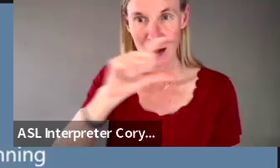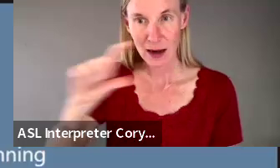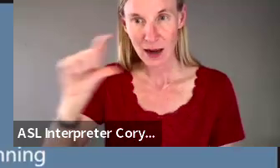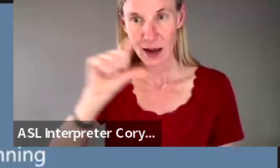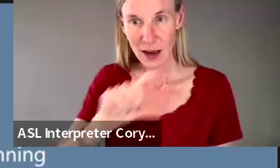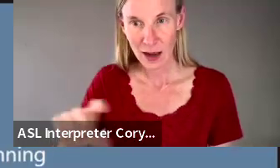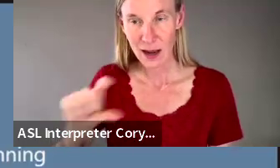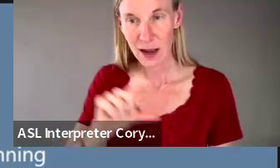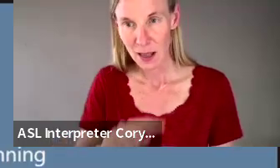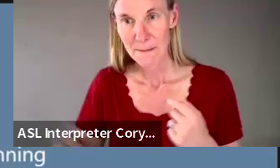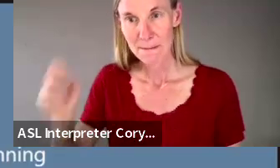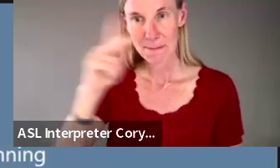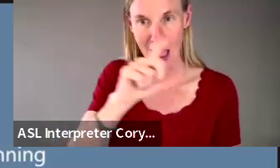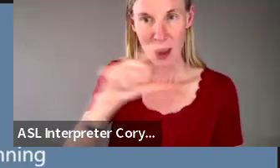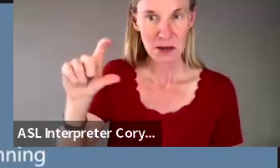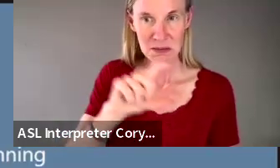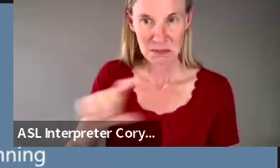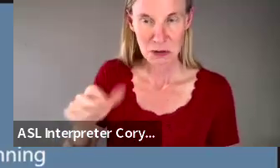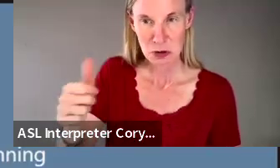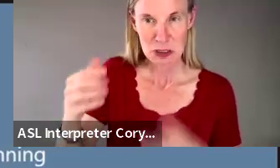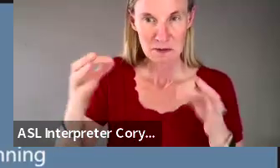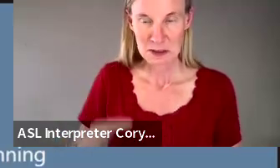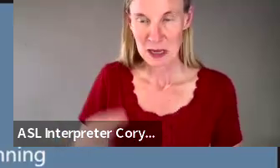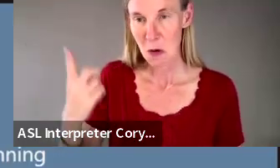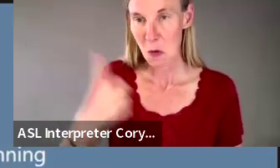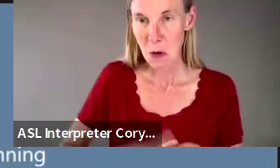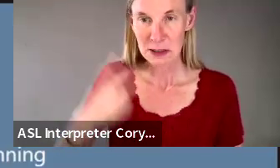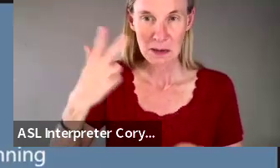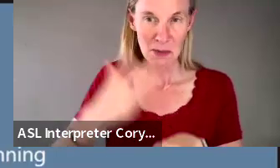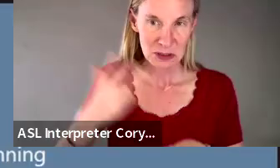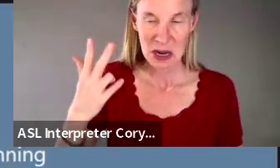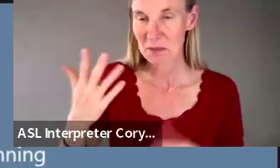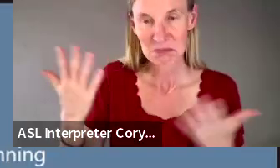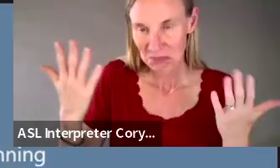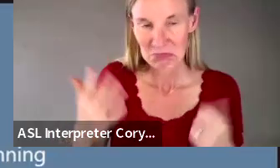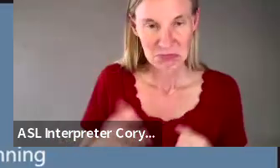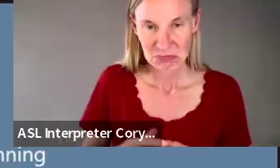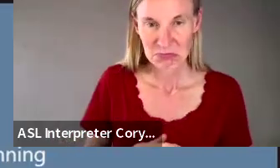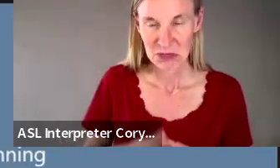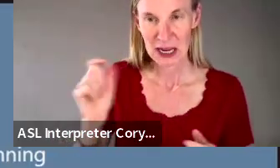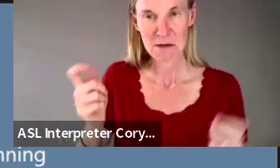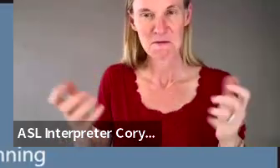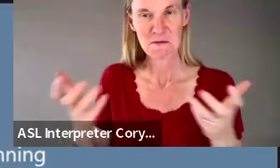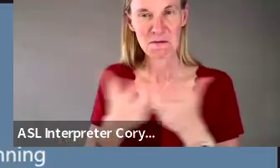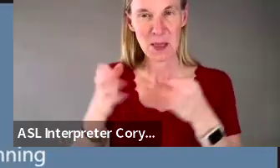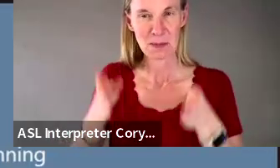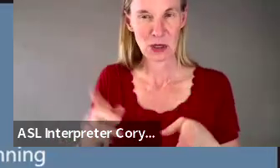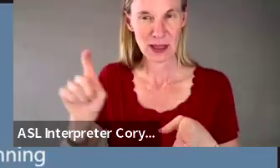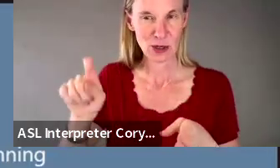or decreasing the duration of the scan, the switch scanning may be fine-tuned for the individual user's